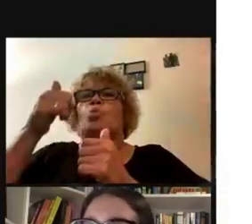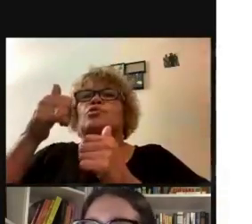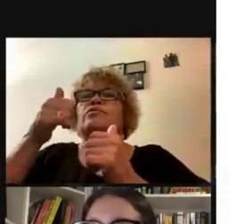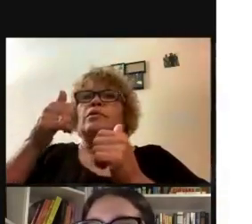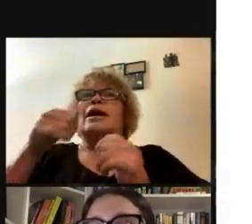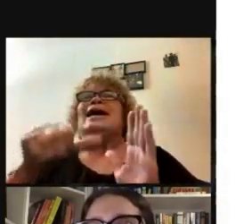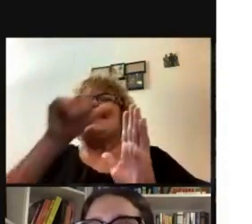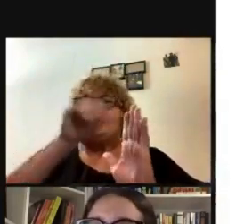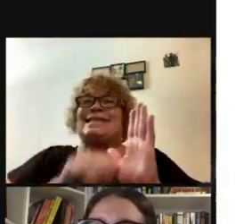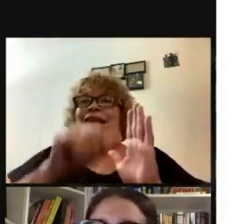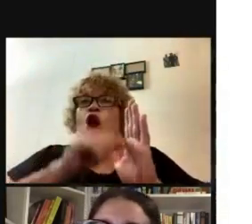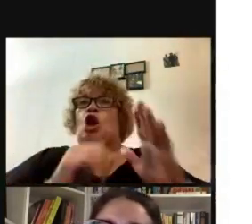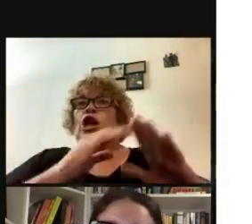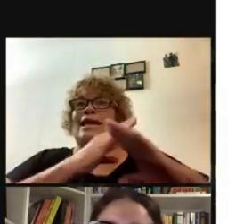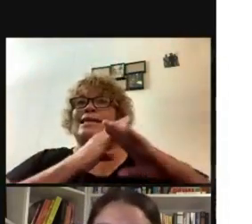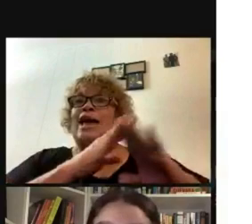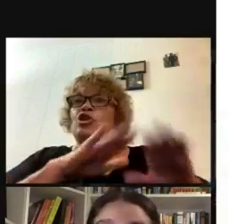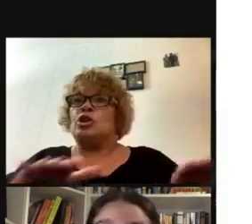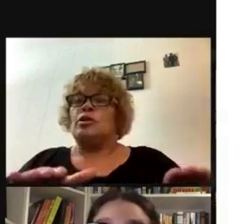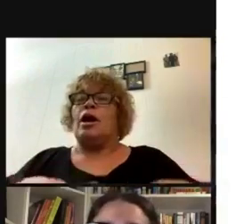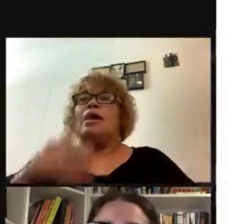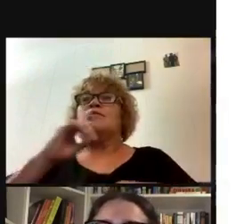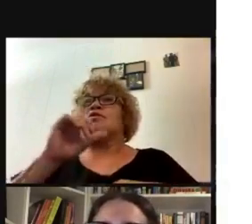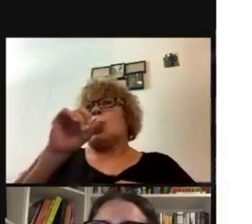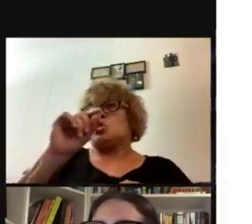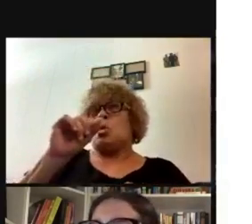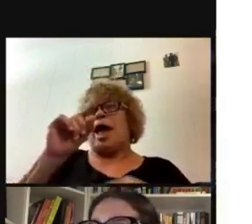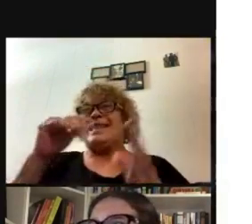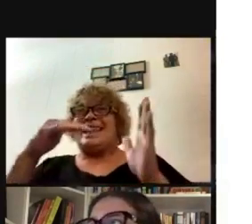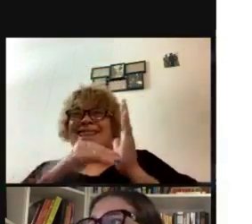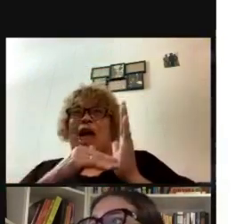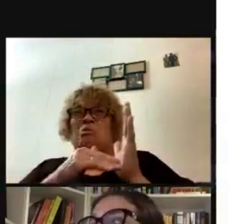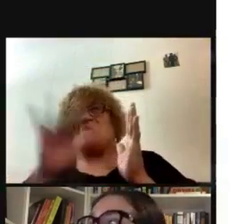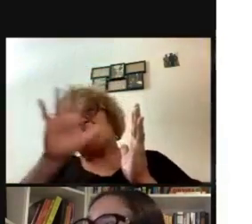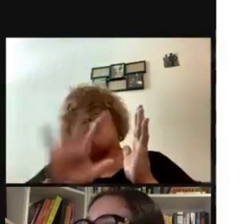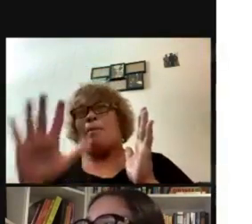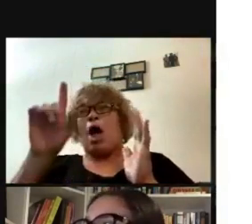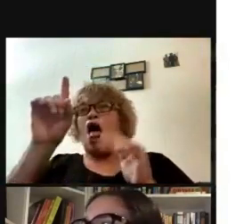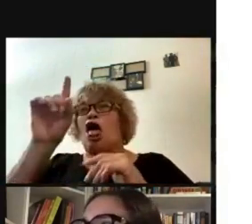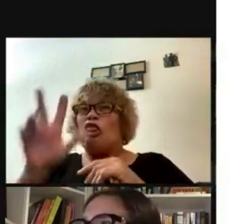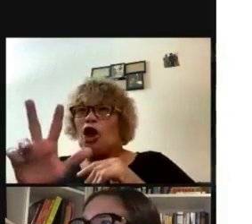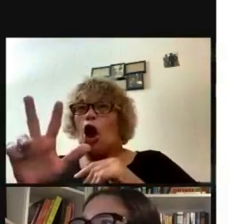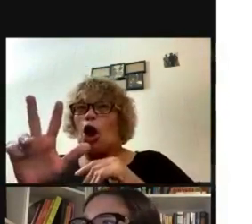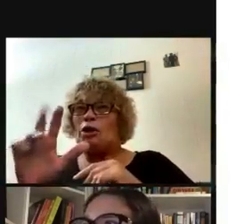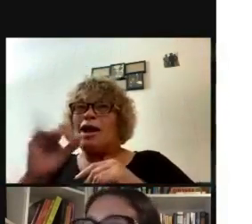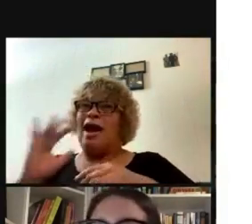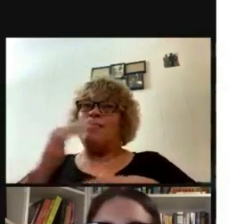Again, 20,000 out of the 60,000, so about a third of all operations that occurred in the country.